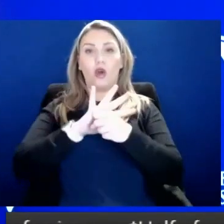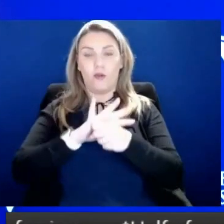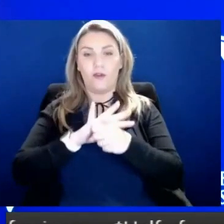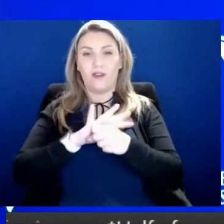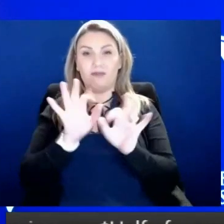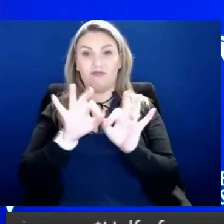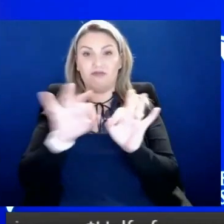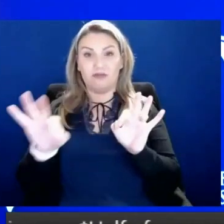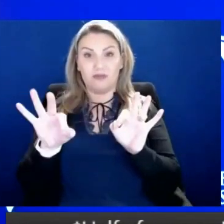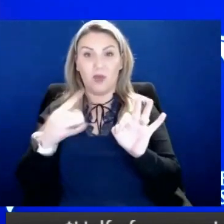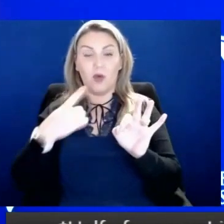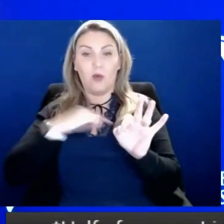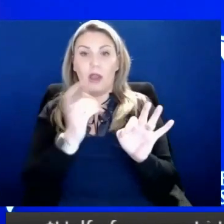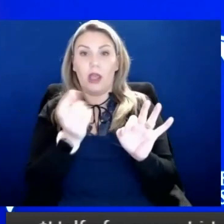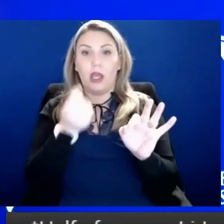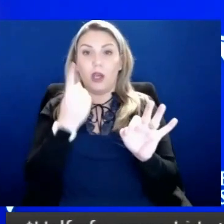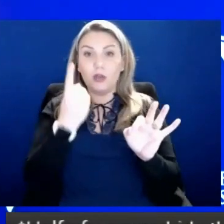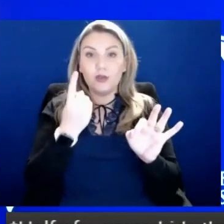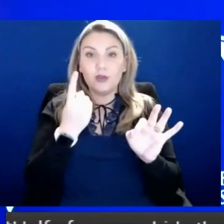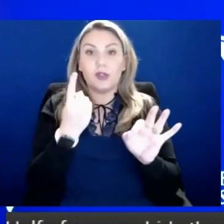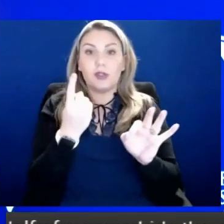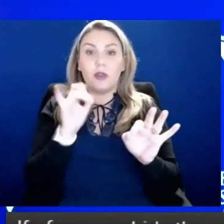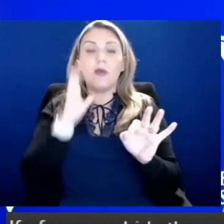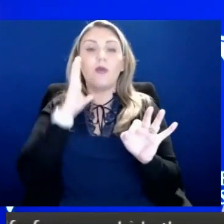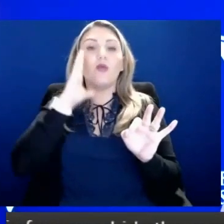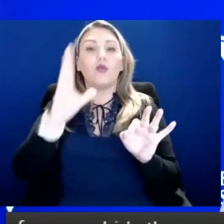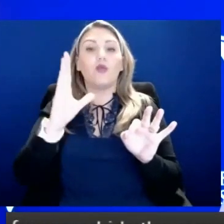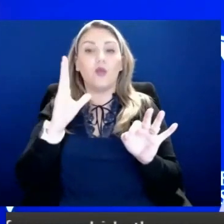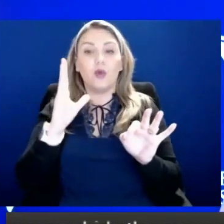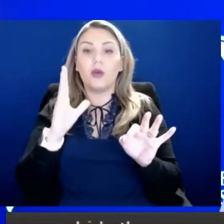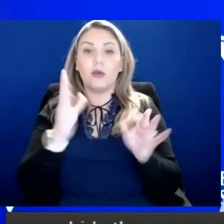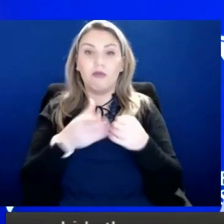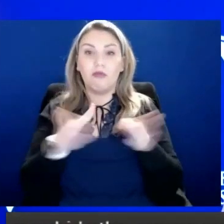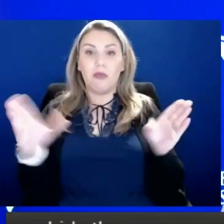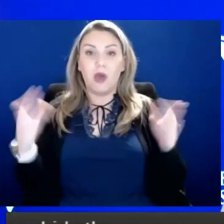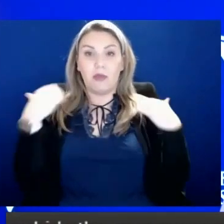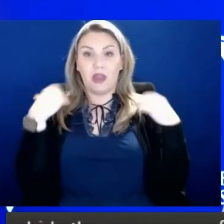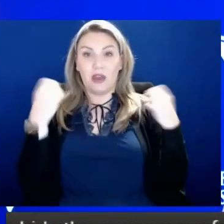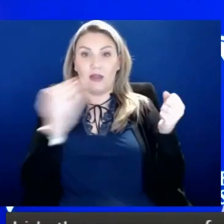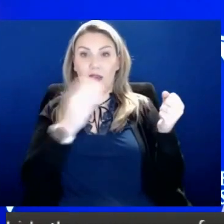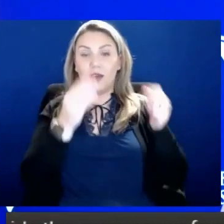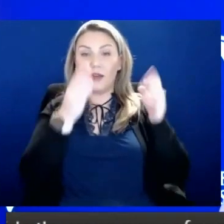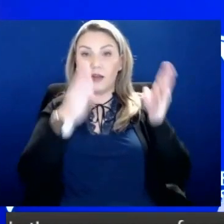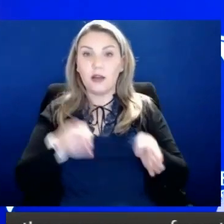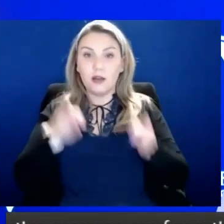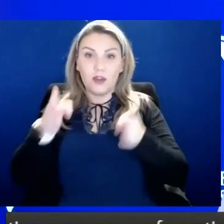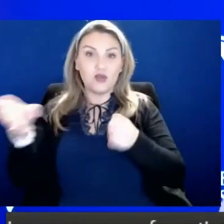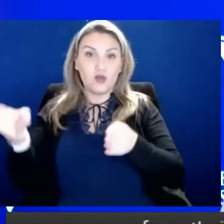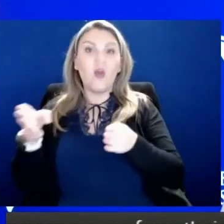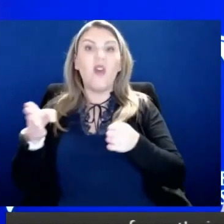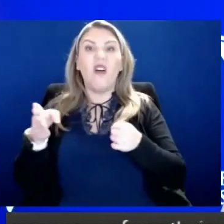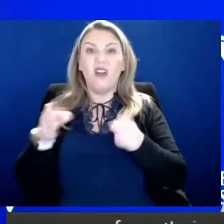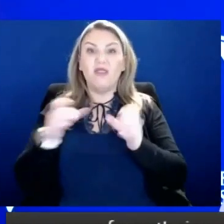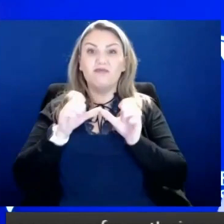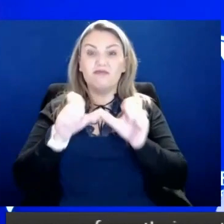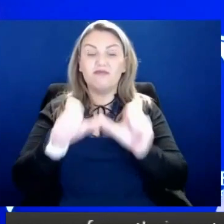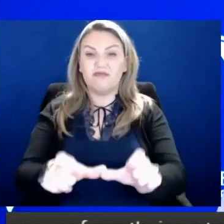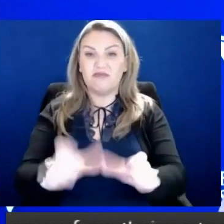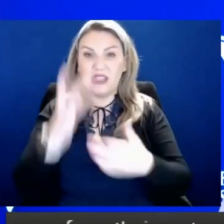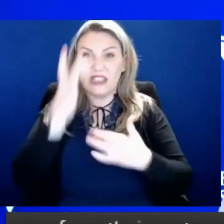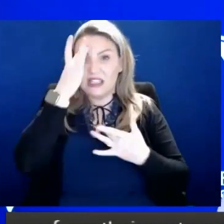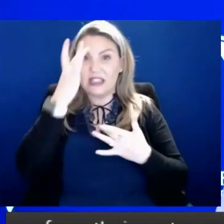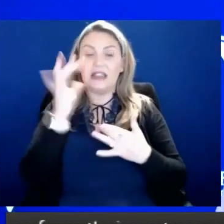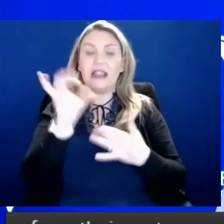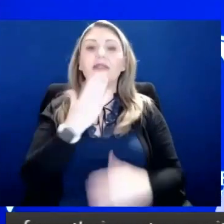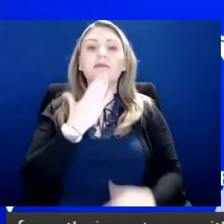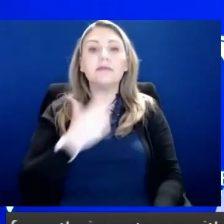we understand that this is going to be a public health and an individual health epidemic, much like diabetes, heart disease,